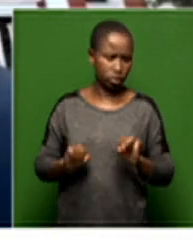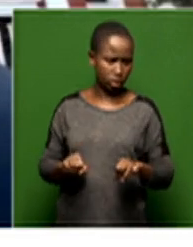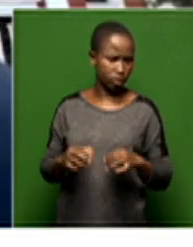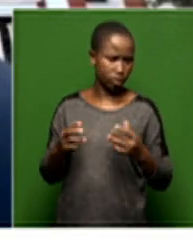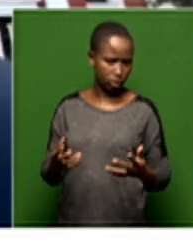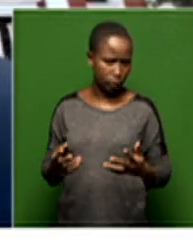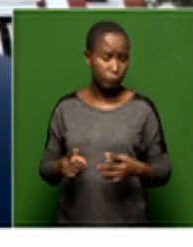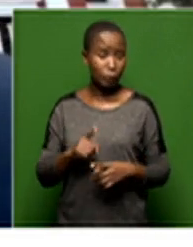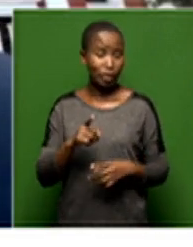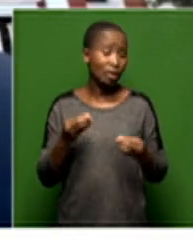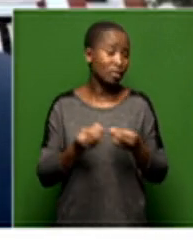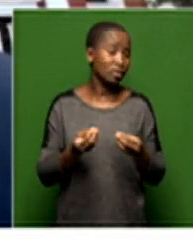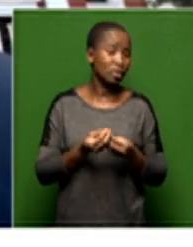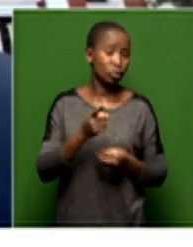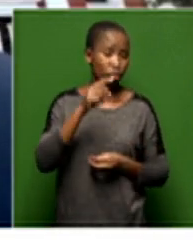that